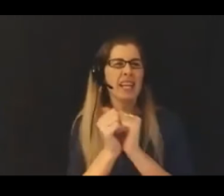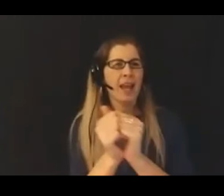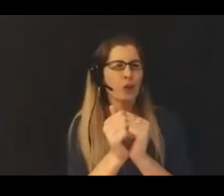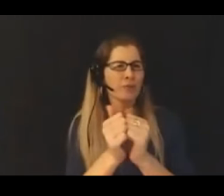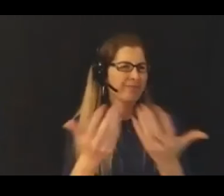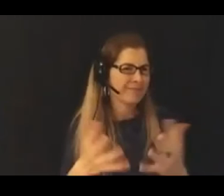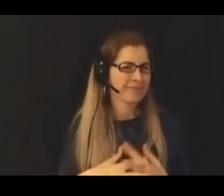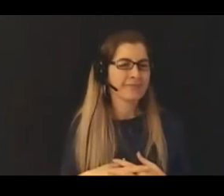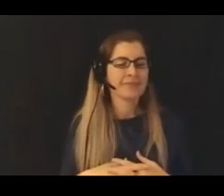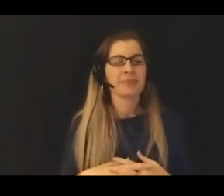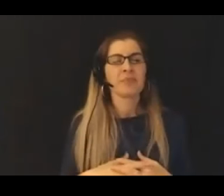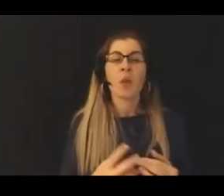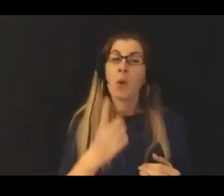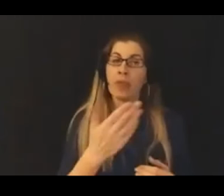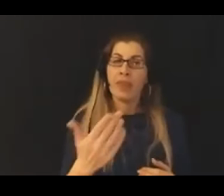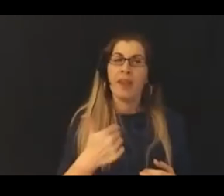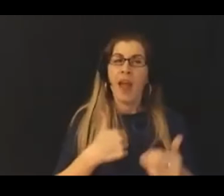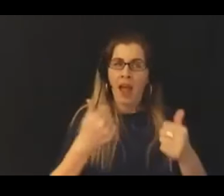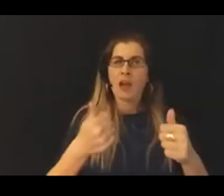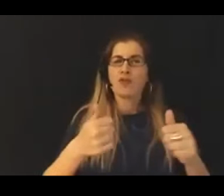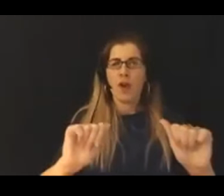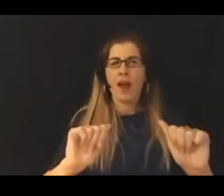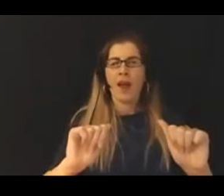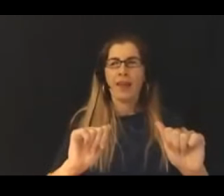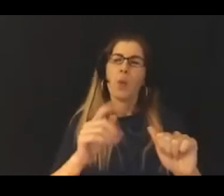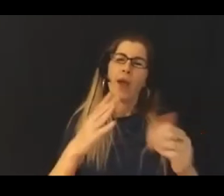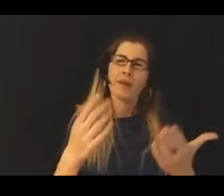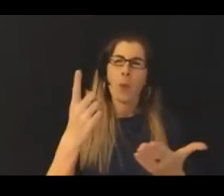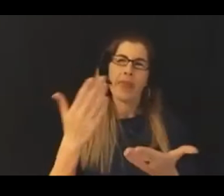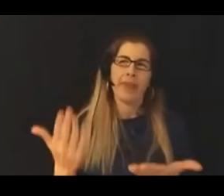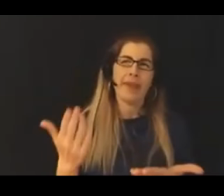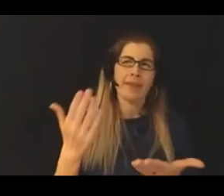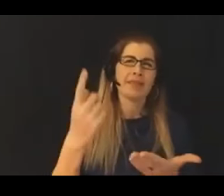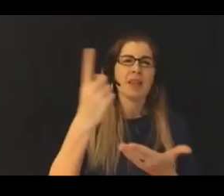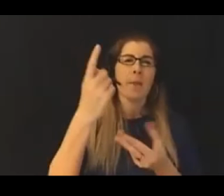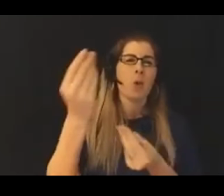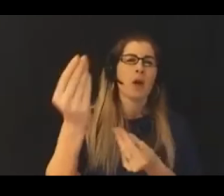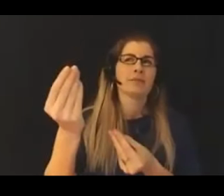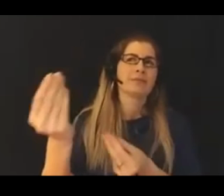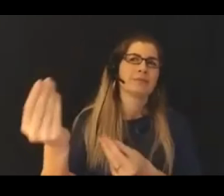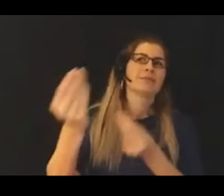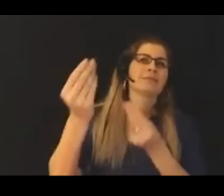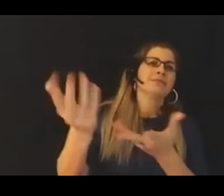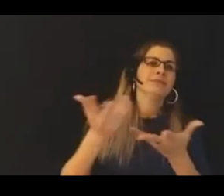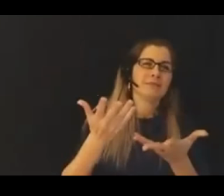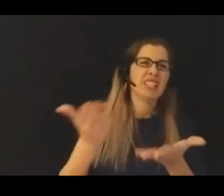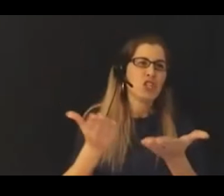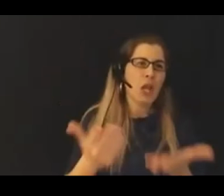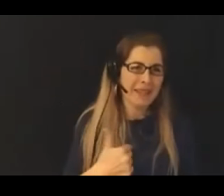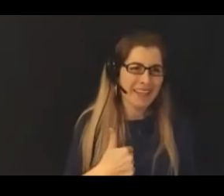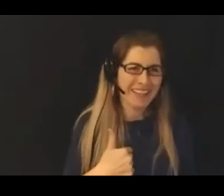I tried to do, I've been, actually this was suggested to me in one of the many webinars that I have attended